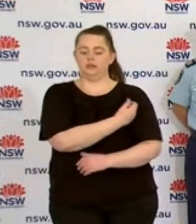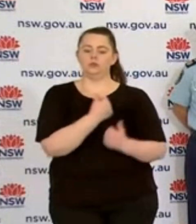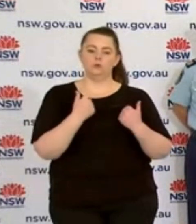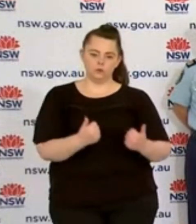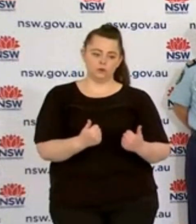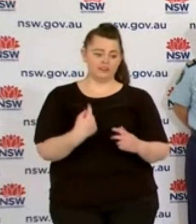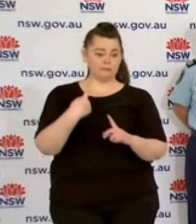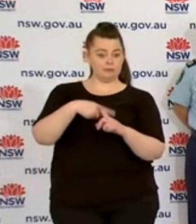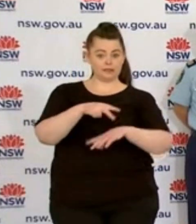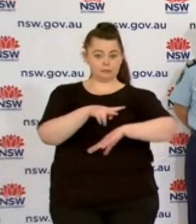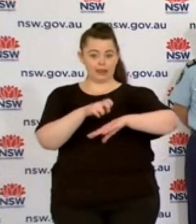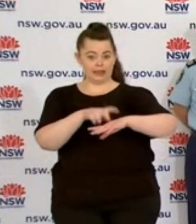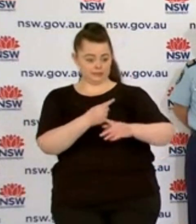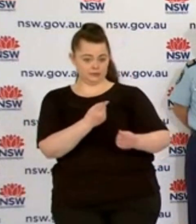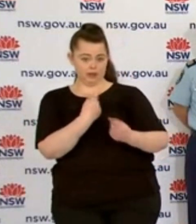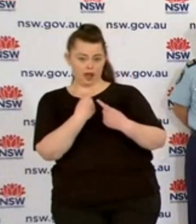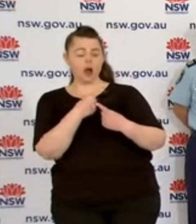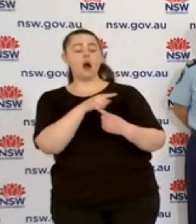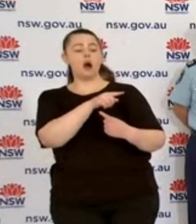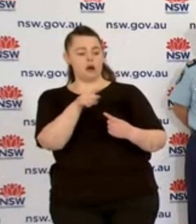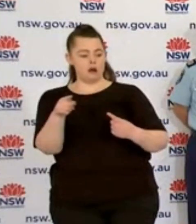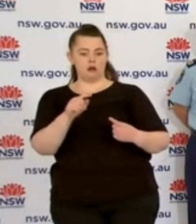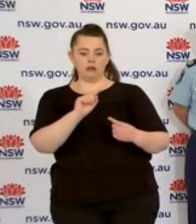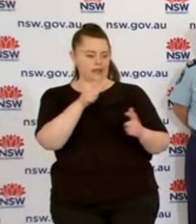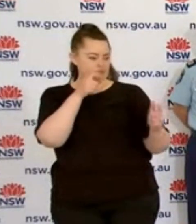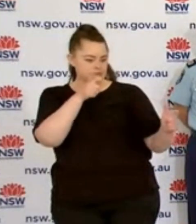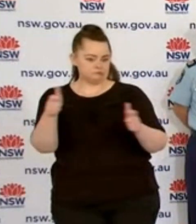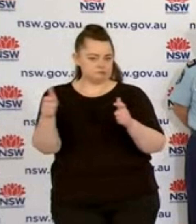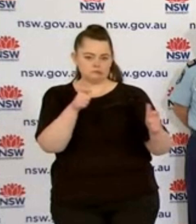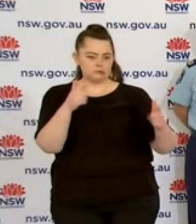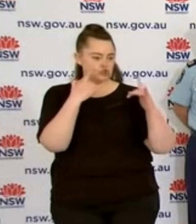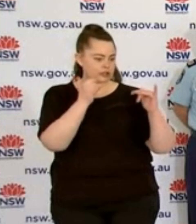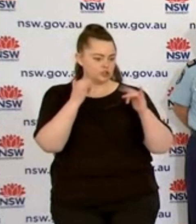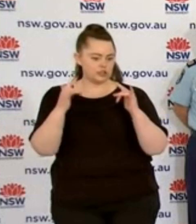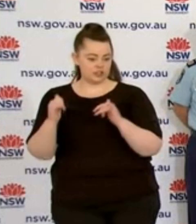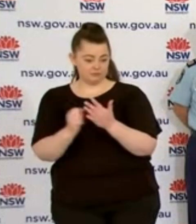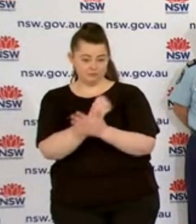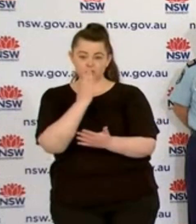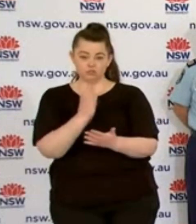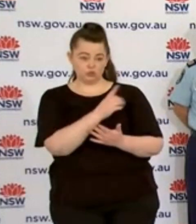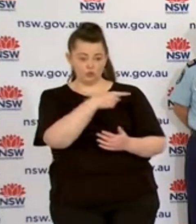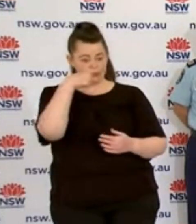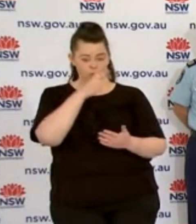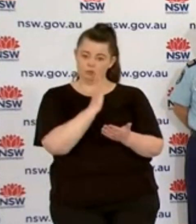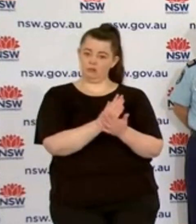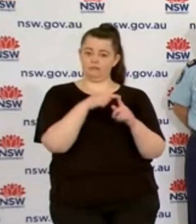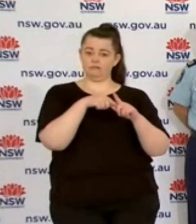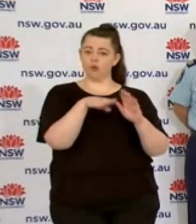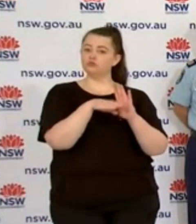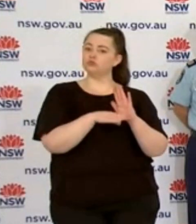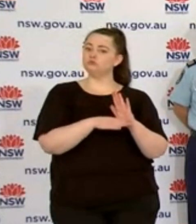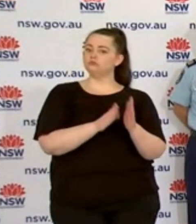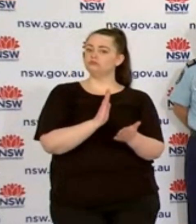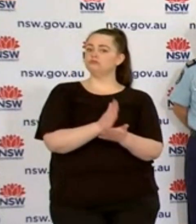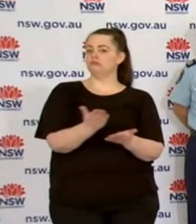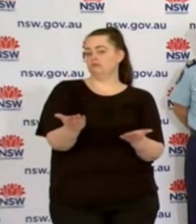police, because of the work that's been done, the streets are bare, people are doing the right thing. And we just need that to continue